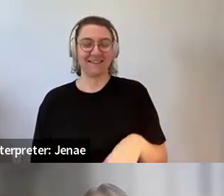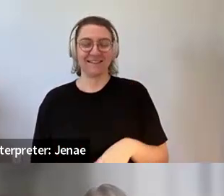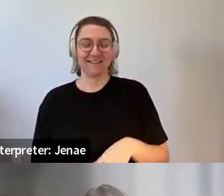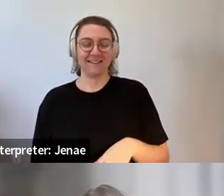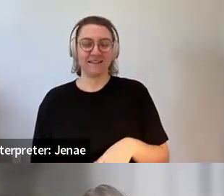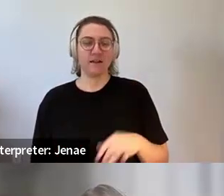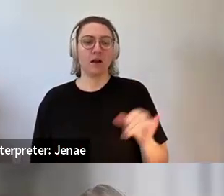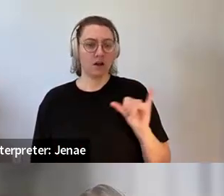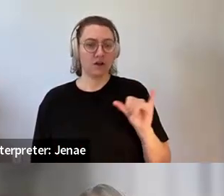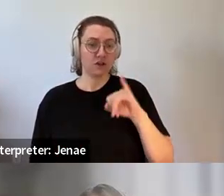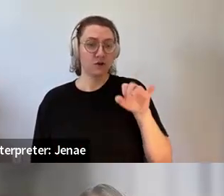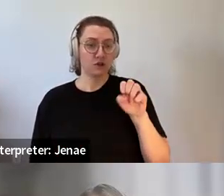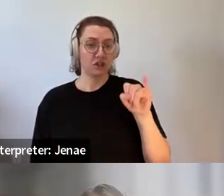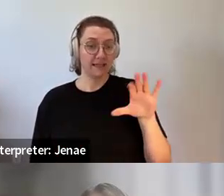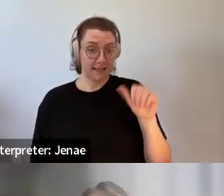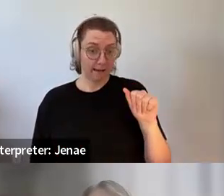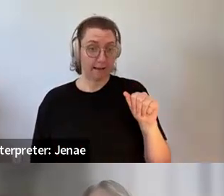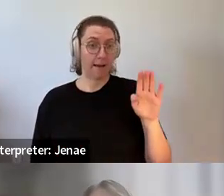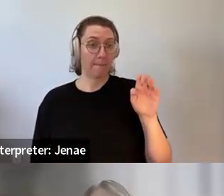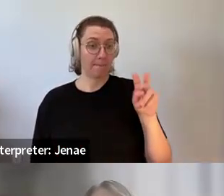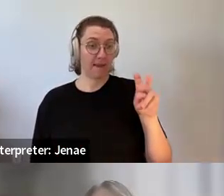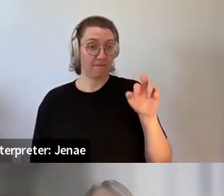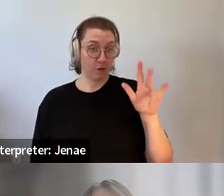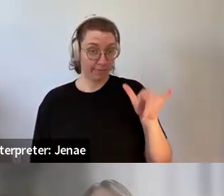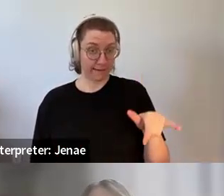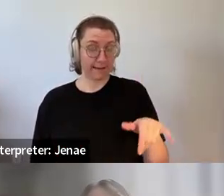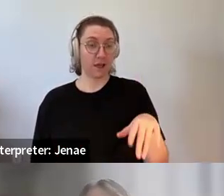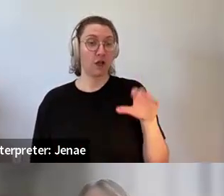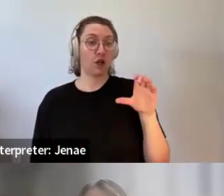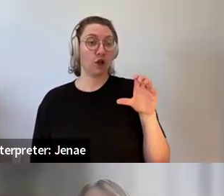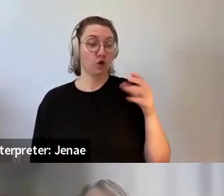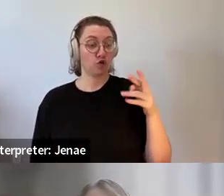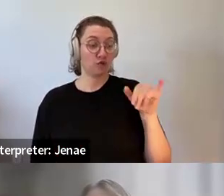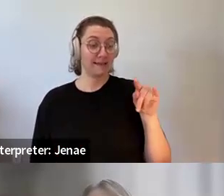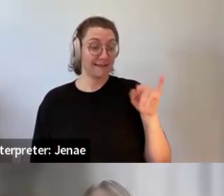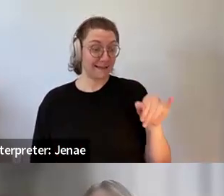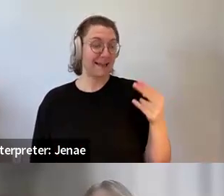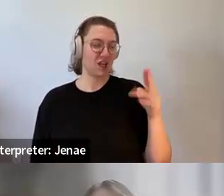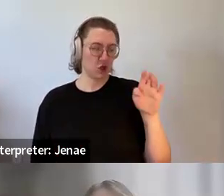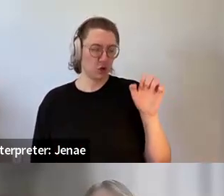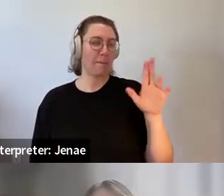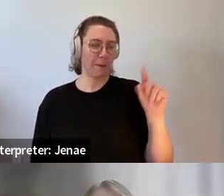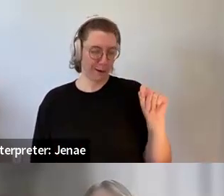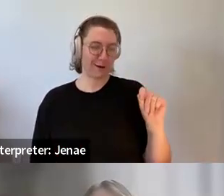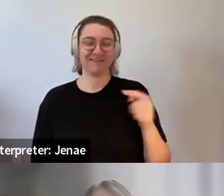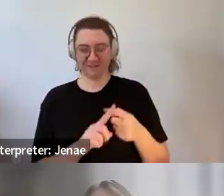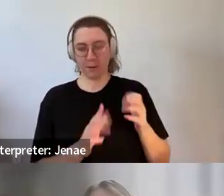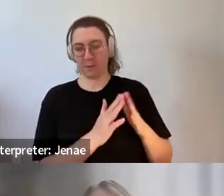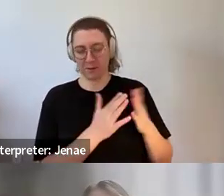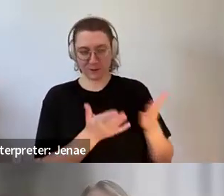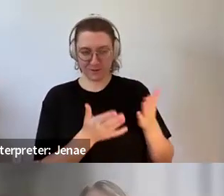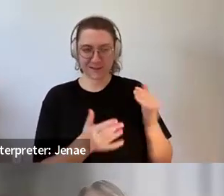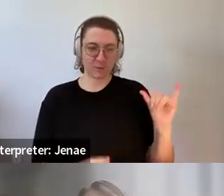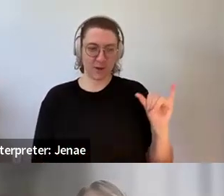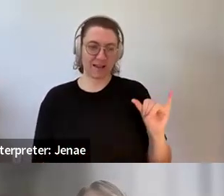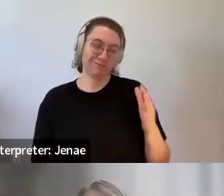have Jessica and Beverly and Christy and Hubert from Community Services as well. And of course,